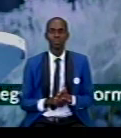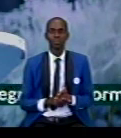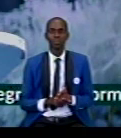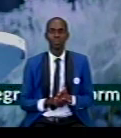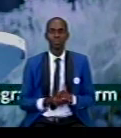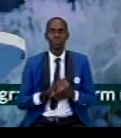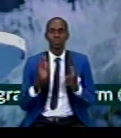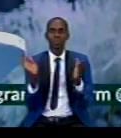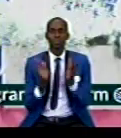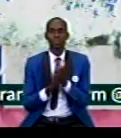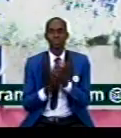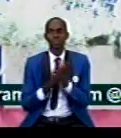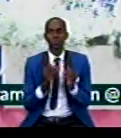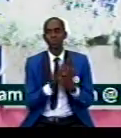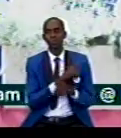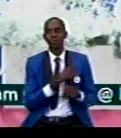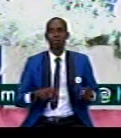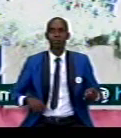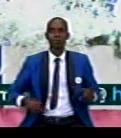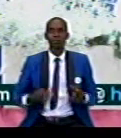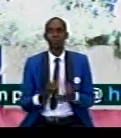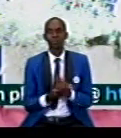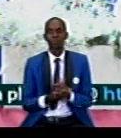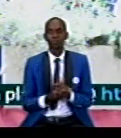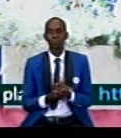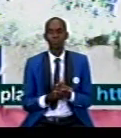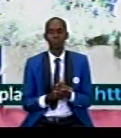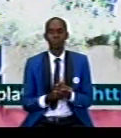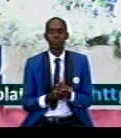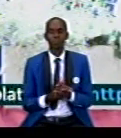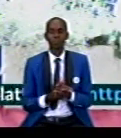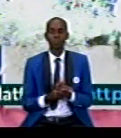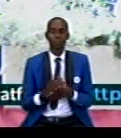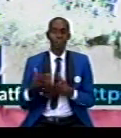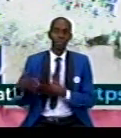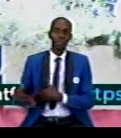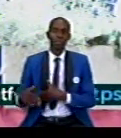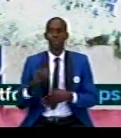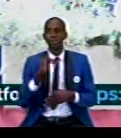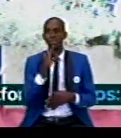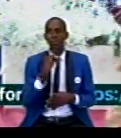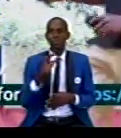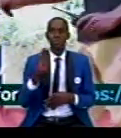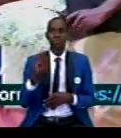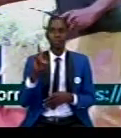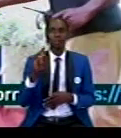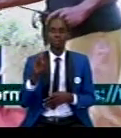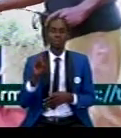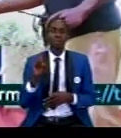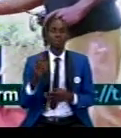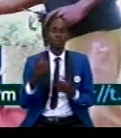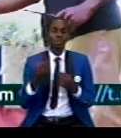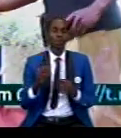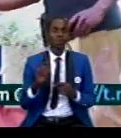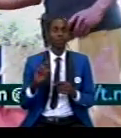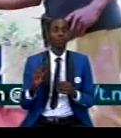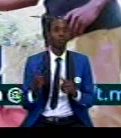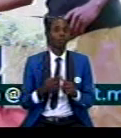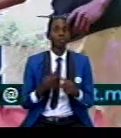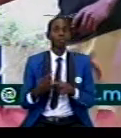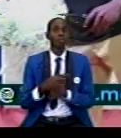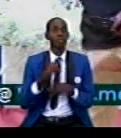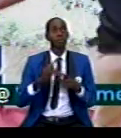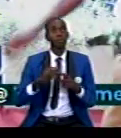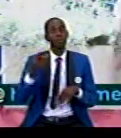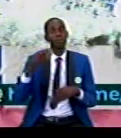This is Blessing Dibia. She actually came the first day to testify, but we interviewed her and told her I want her to check it up